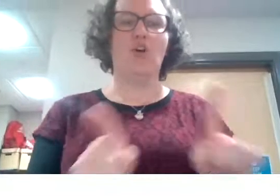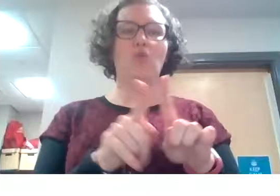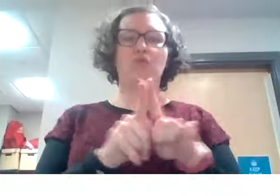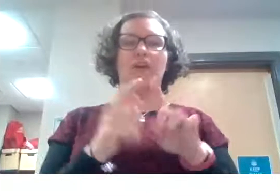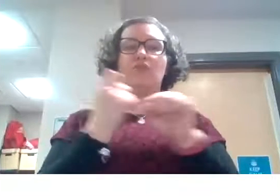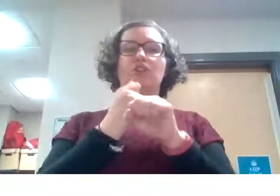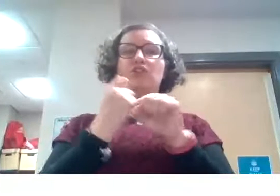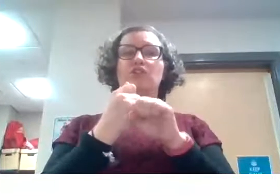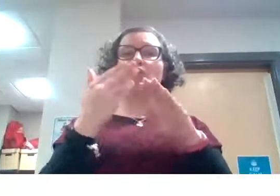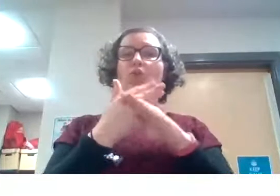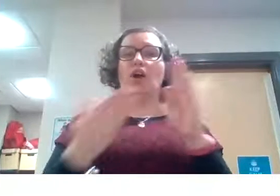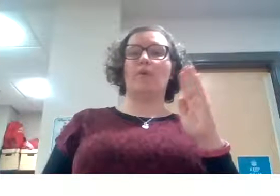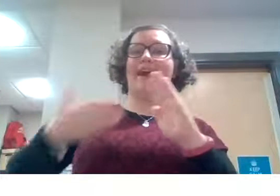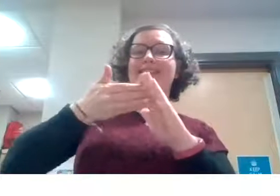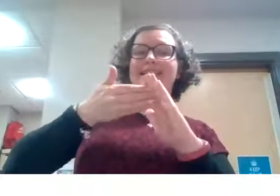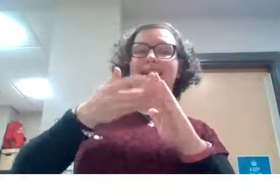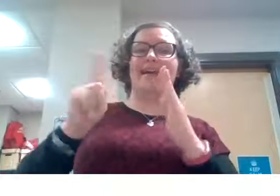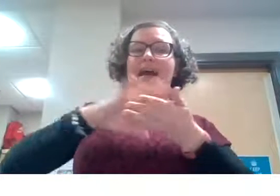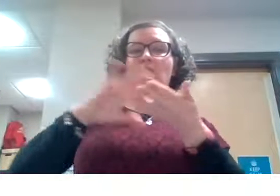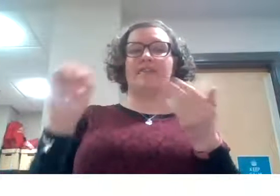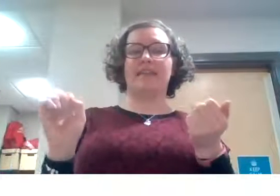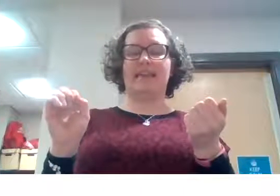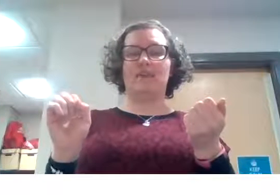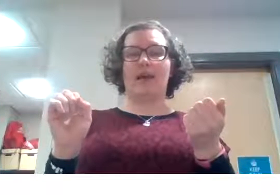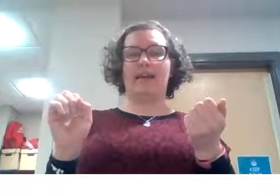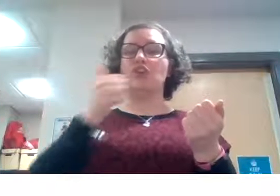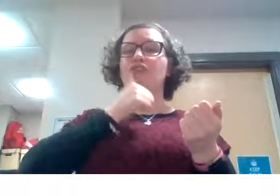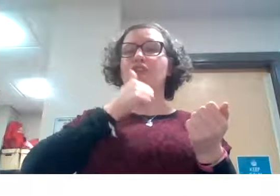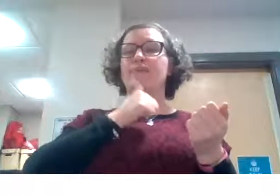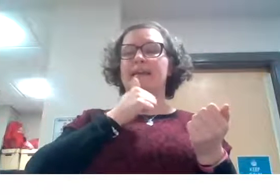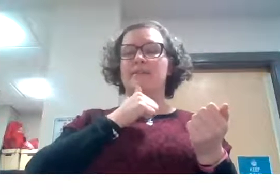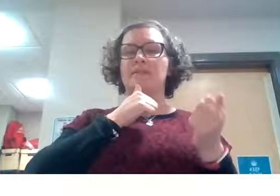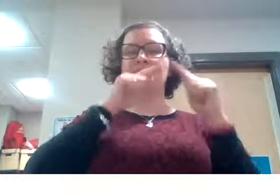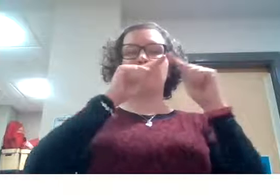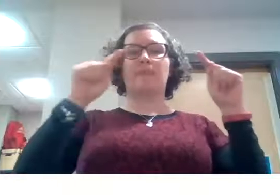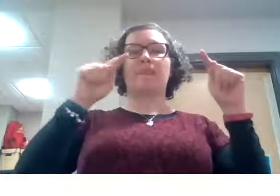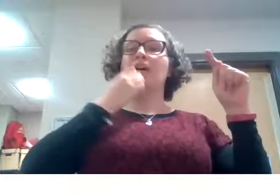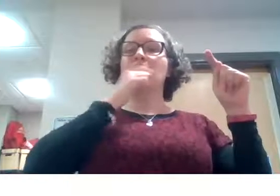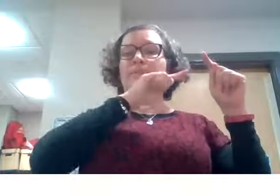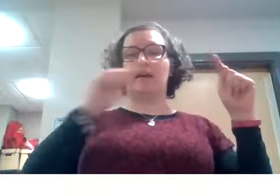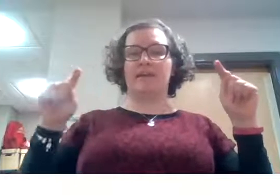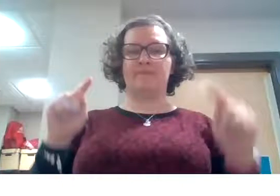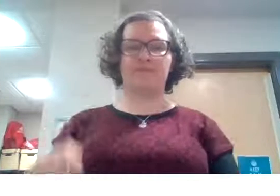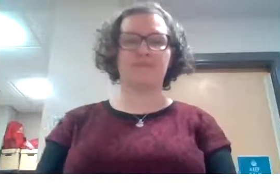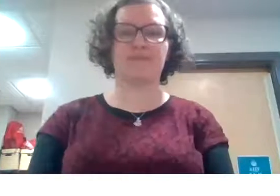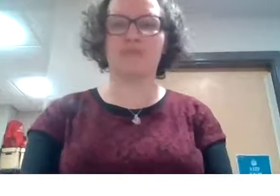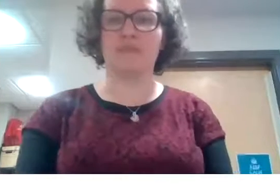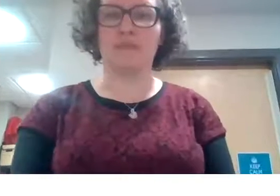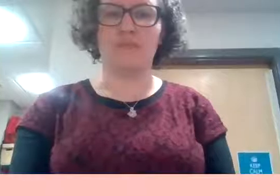Okay, also you're going to do some work with adding and with taking away using a number line.